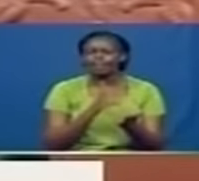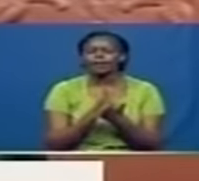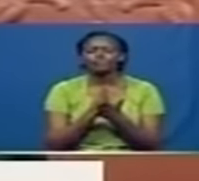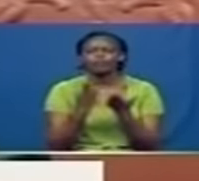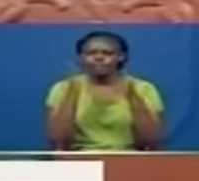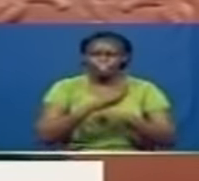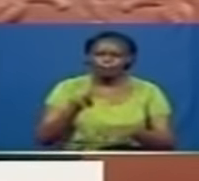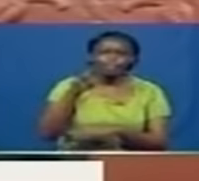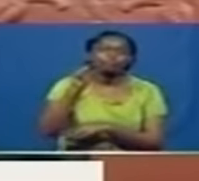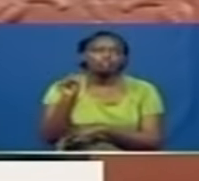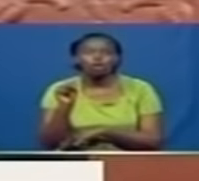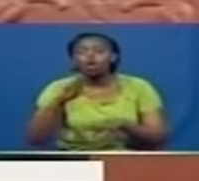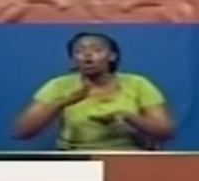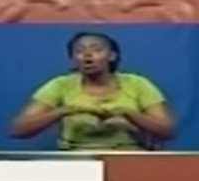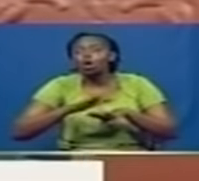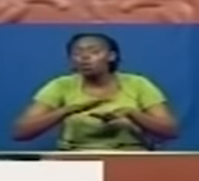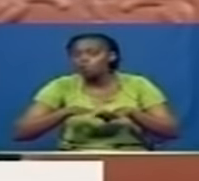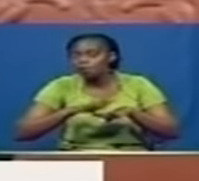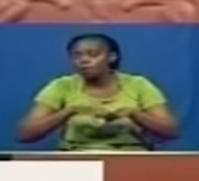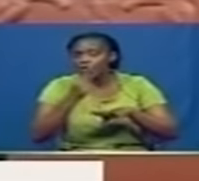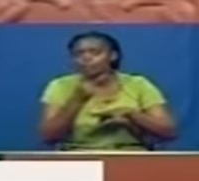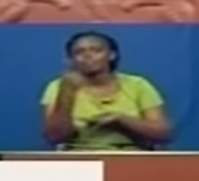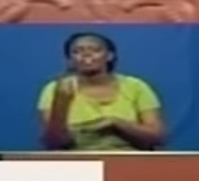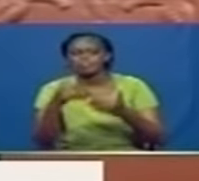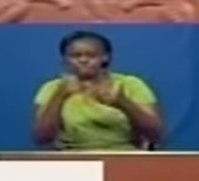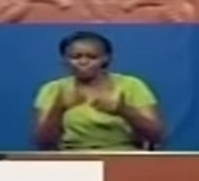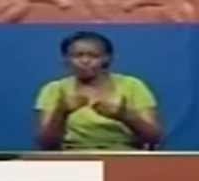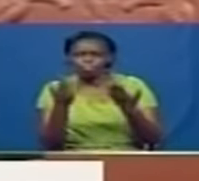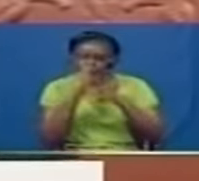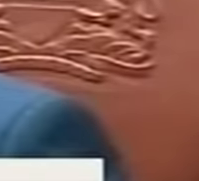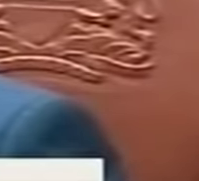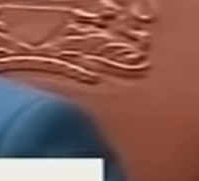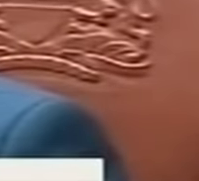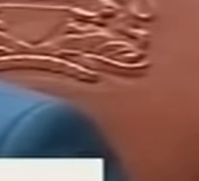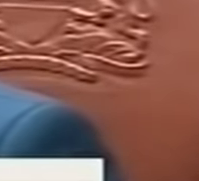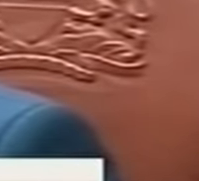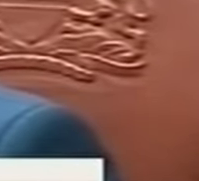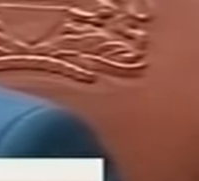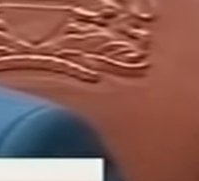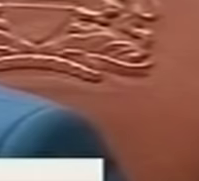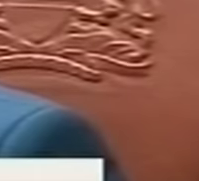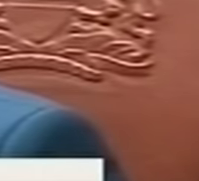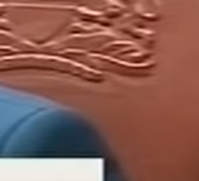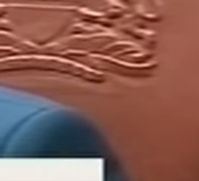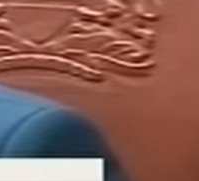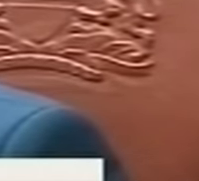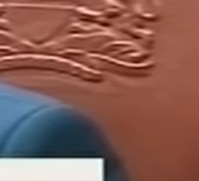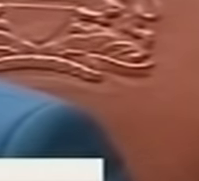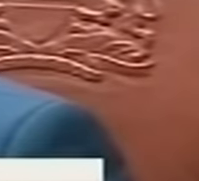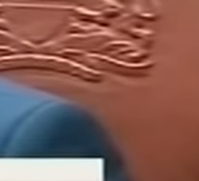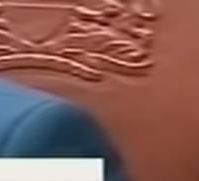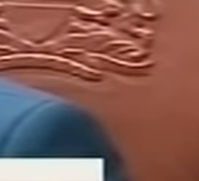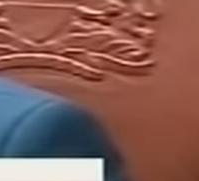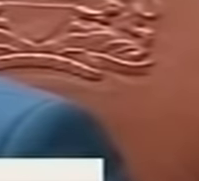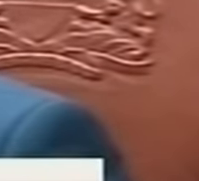the motion on the 21st, before the expiry of the 7 days. Wa Iria questioned the motive behind his